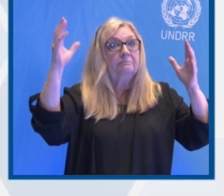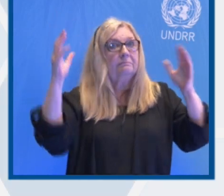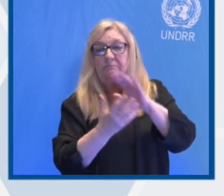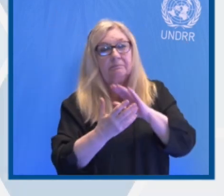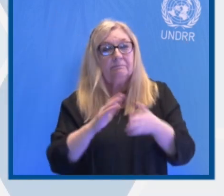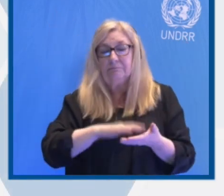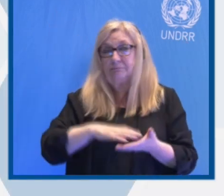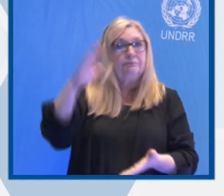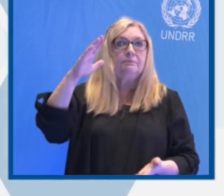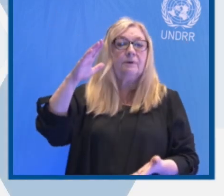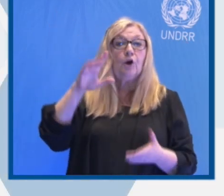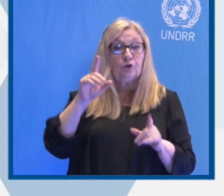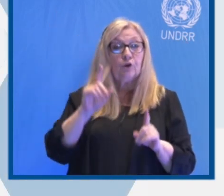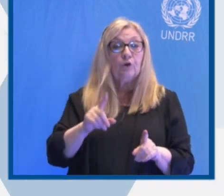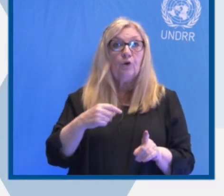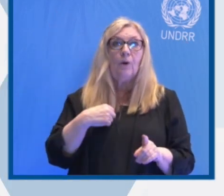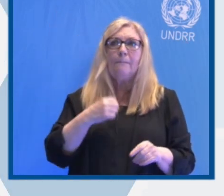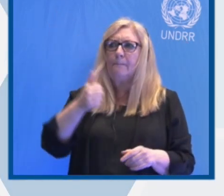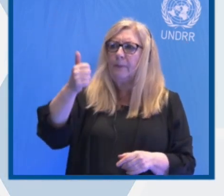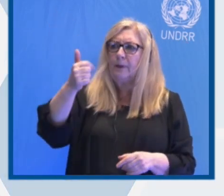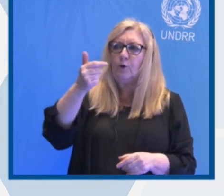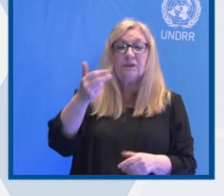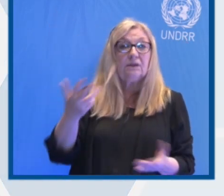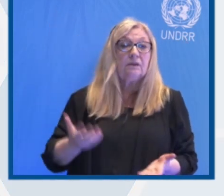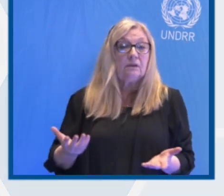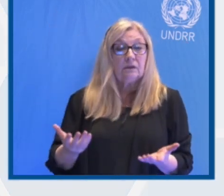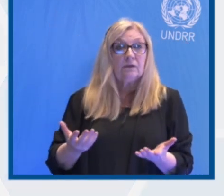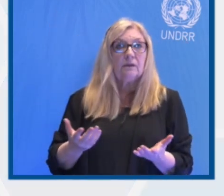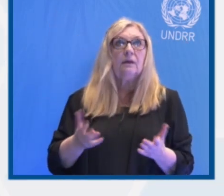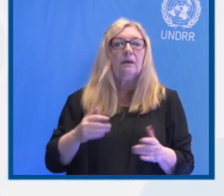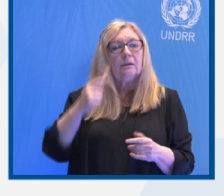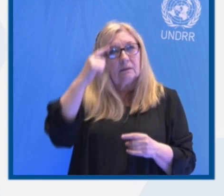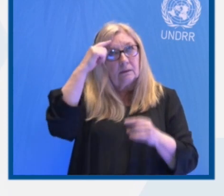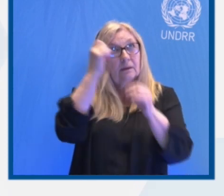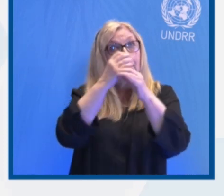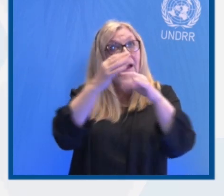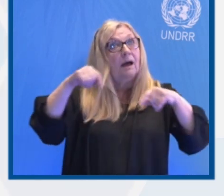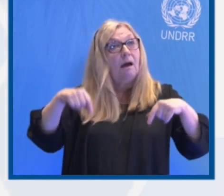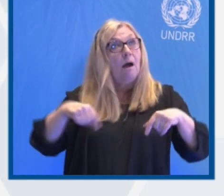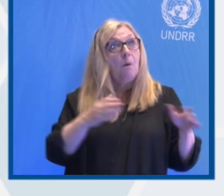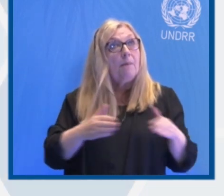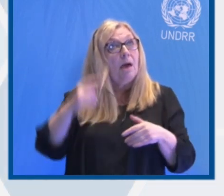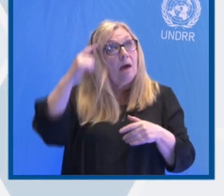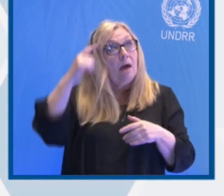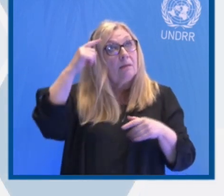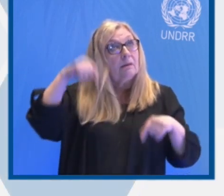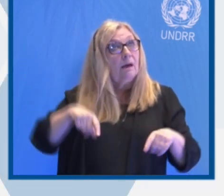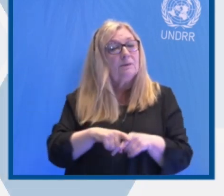play if we expect an industry, a piece of infrastructure to be, not to be